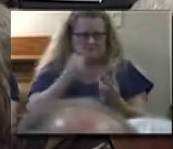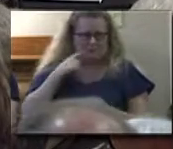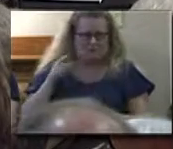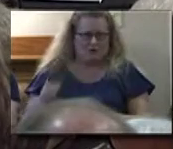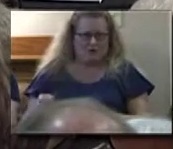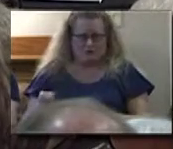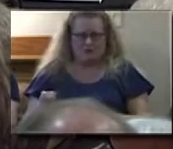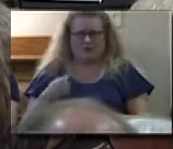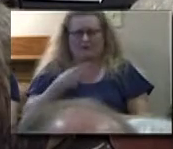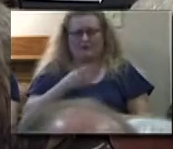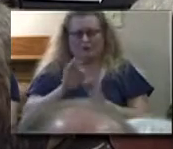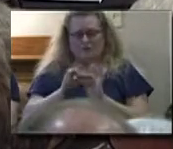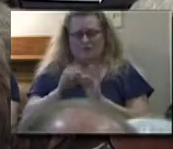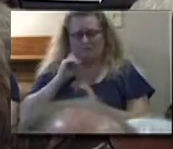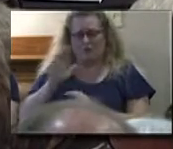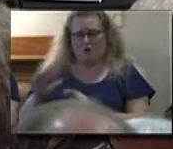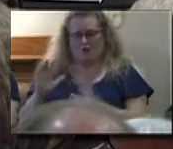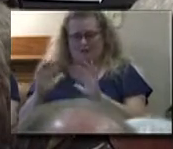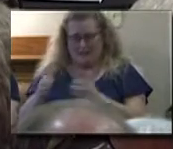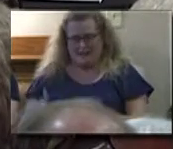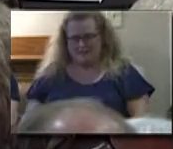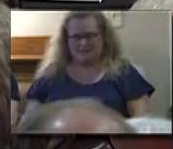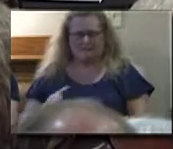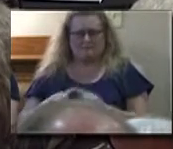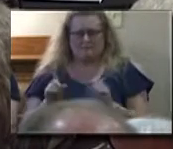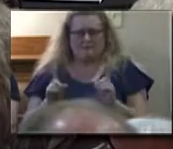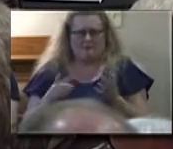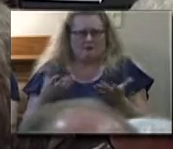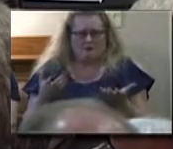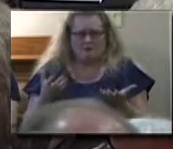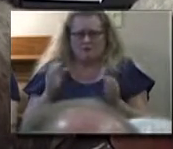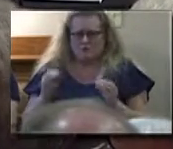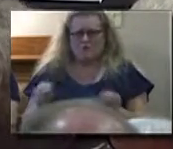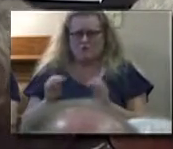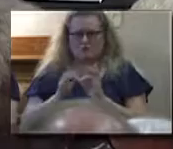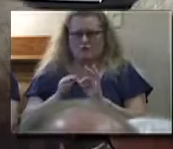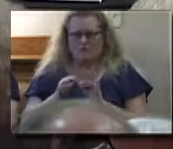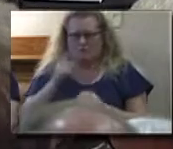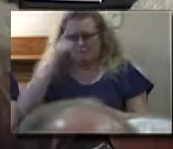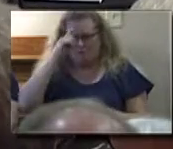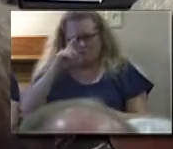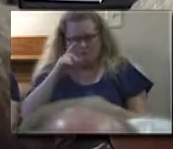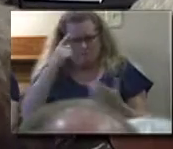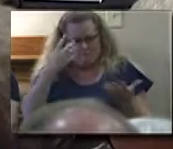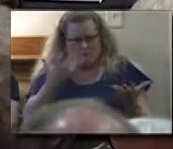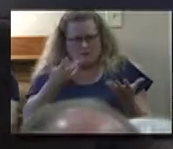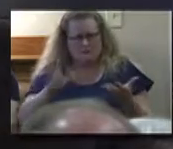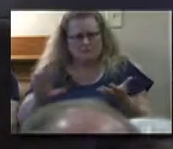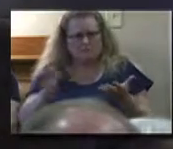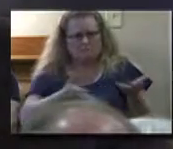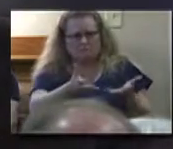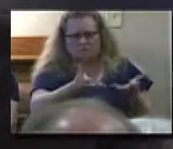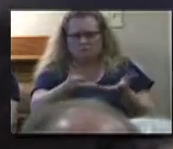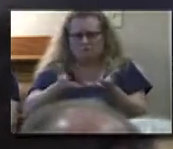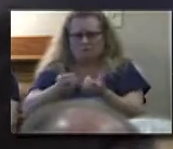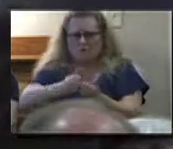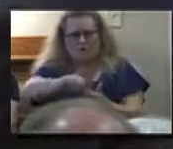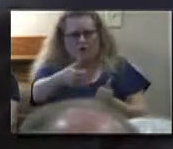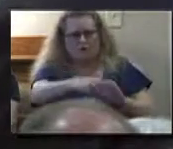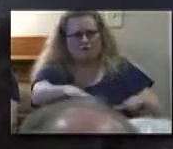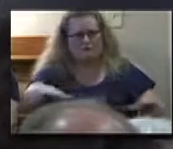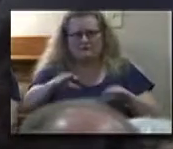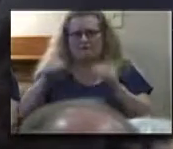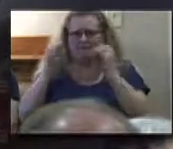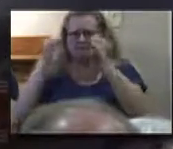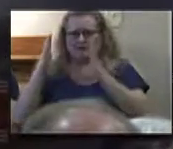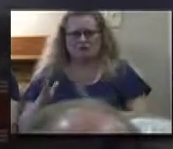They interpreted for her classes, but she didn't have any interpretation of the dialogue that was happening between the other kids and the teachers,